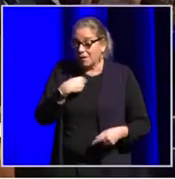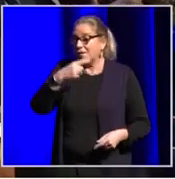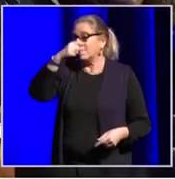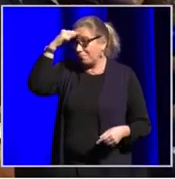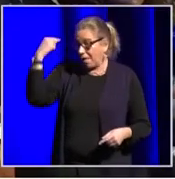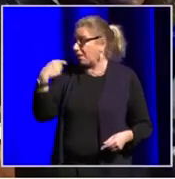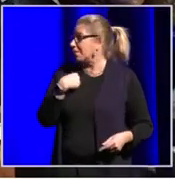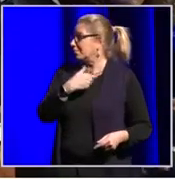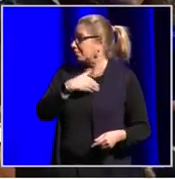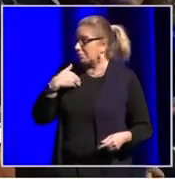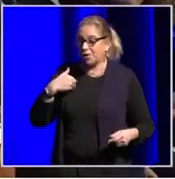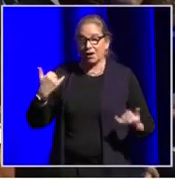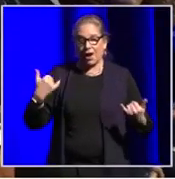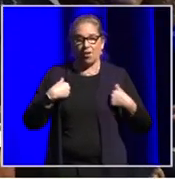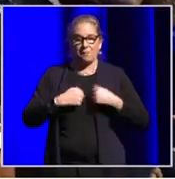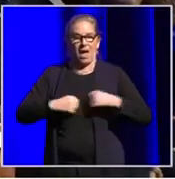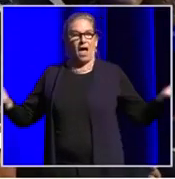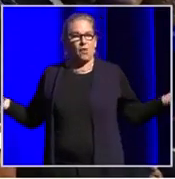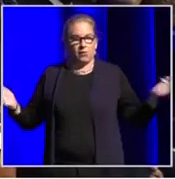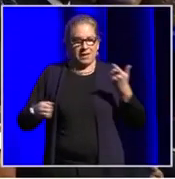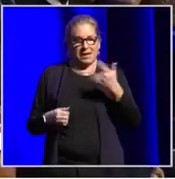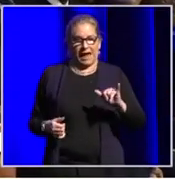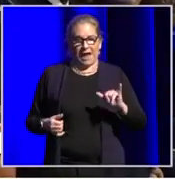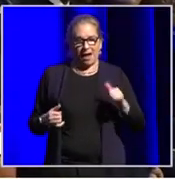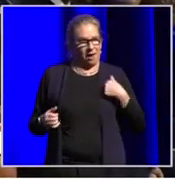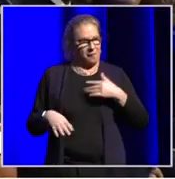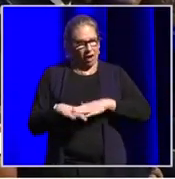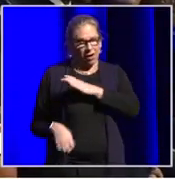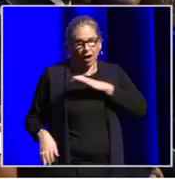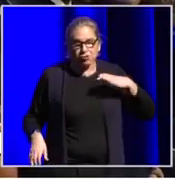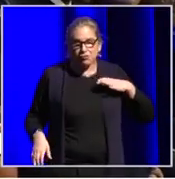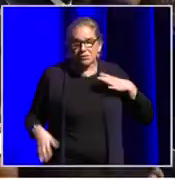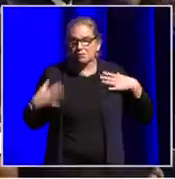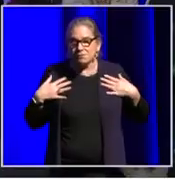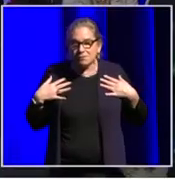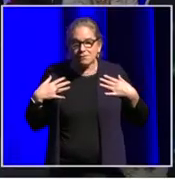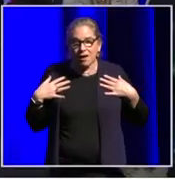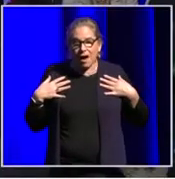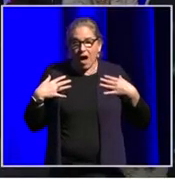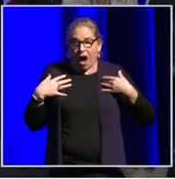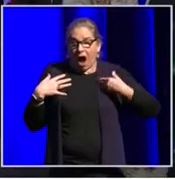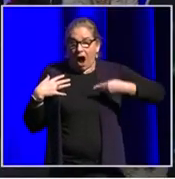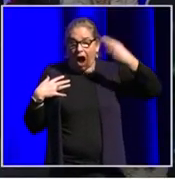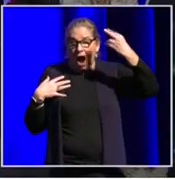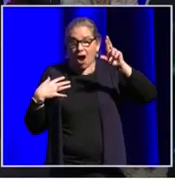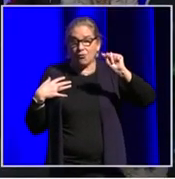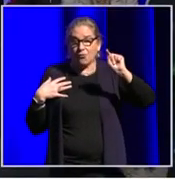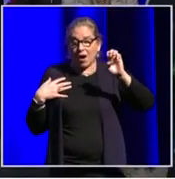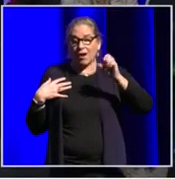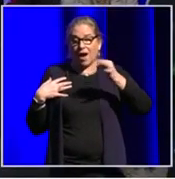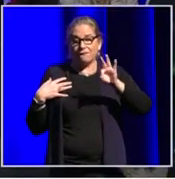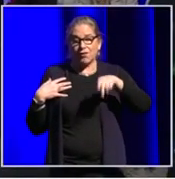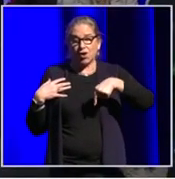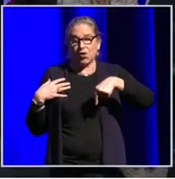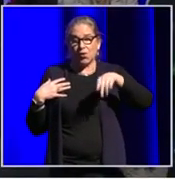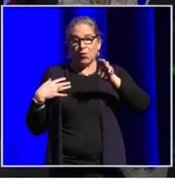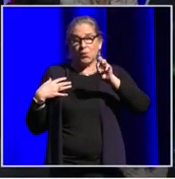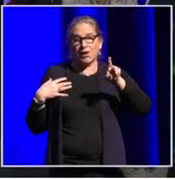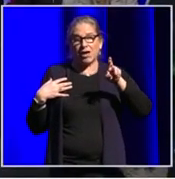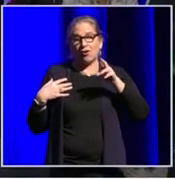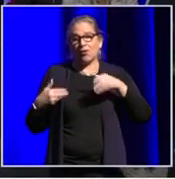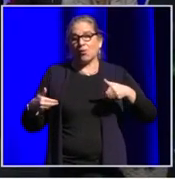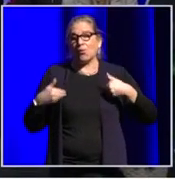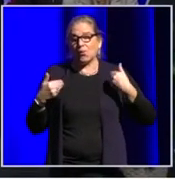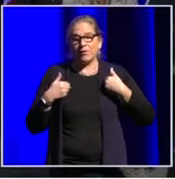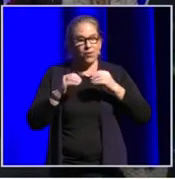address the ridiculously high rates of queer youth homelessness, fight to protect federal protections that are under